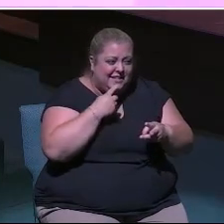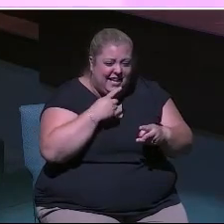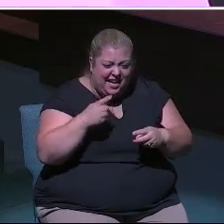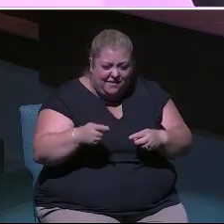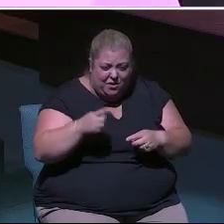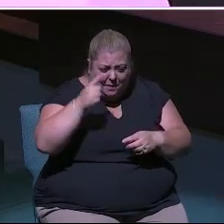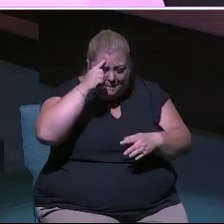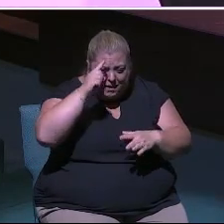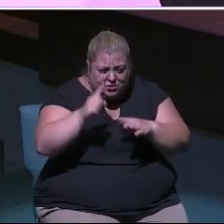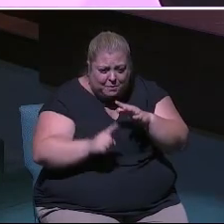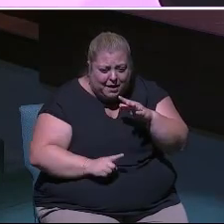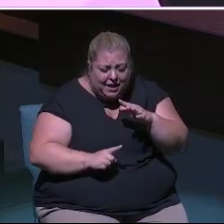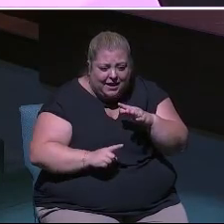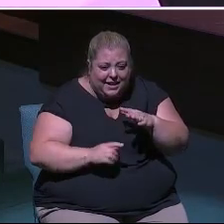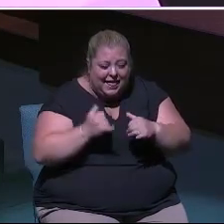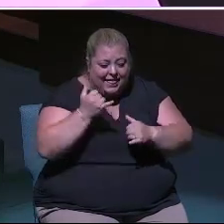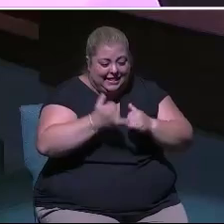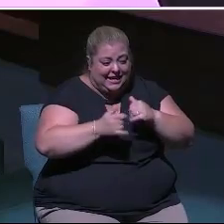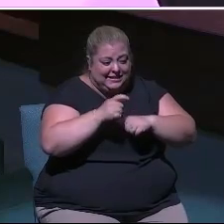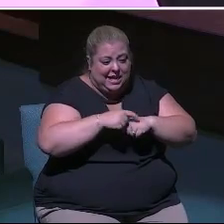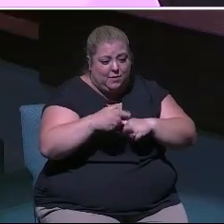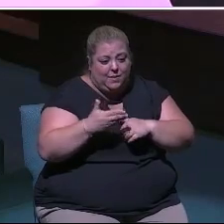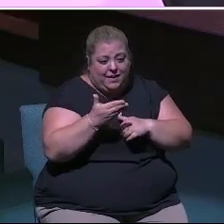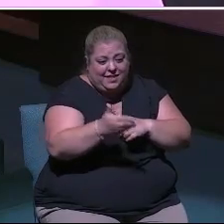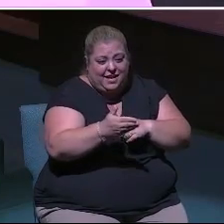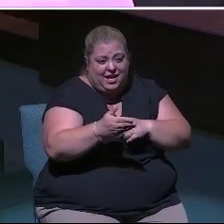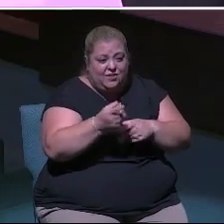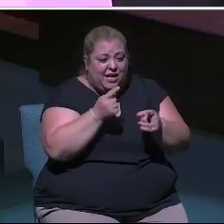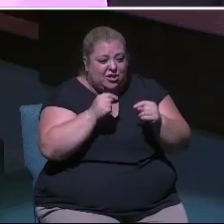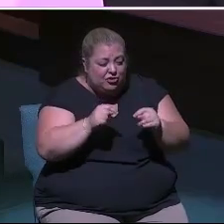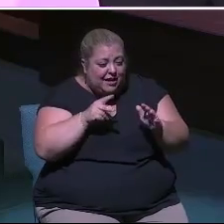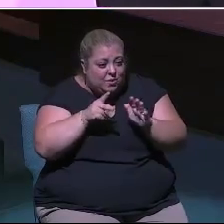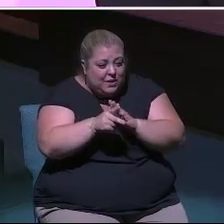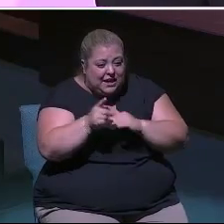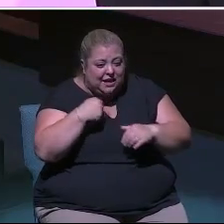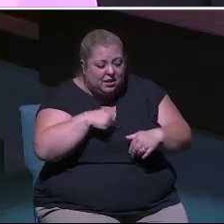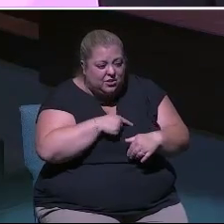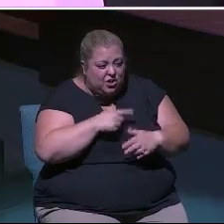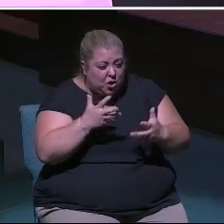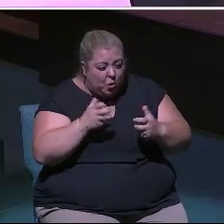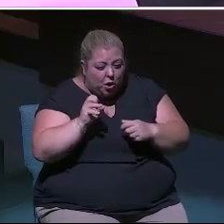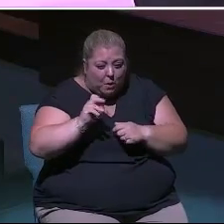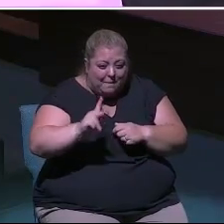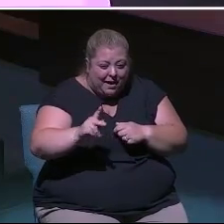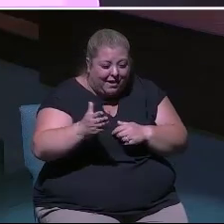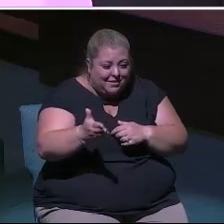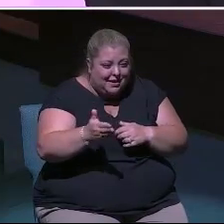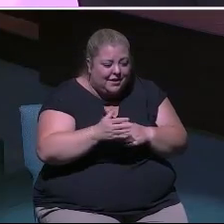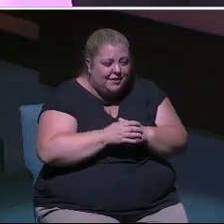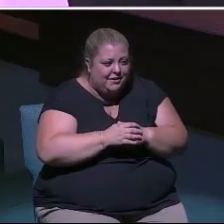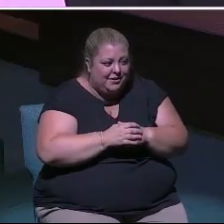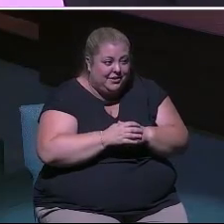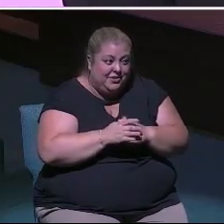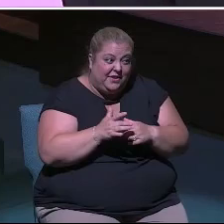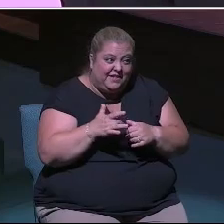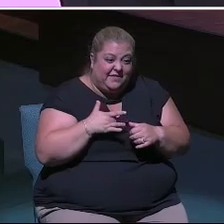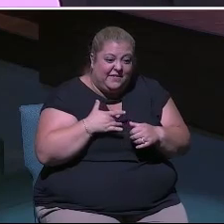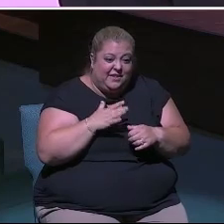we were there, they tried to kill us. And you want to go back there? Can you feel their love for Lazarus?